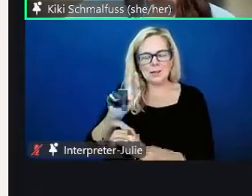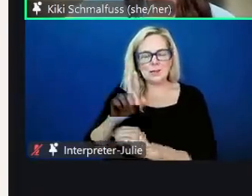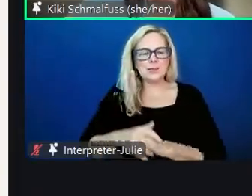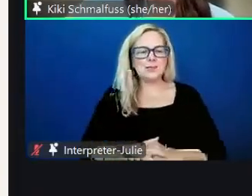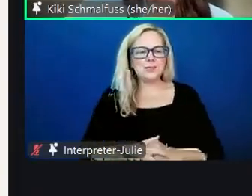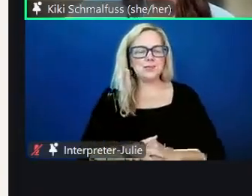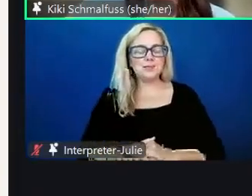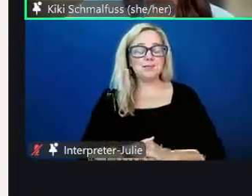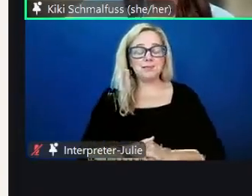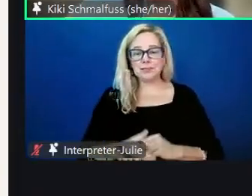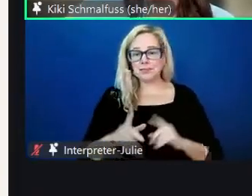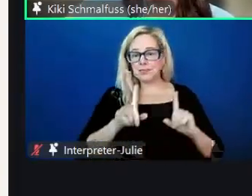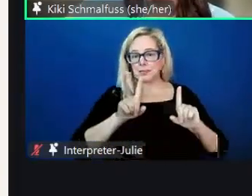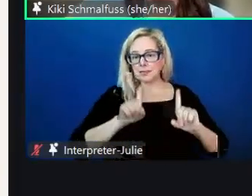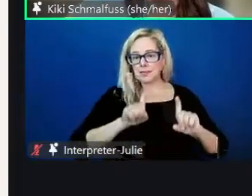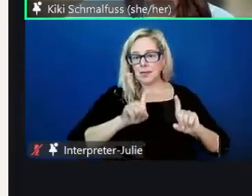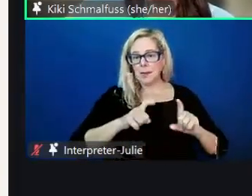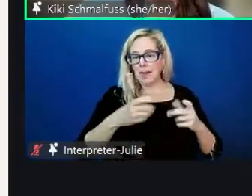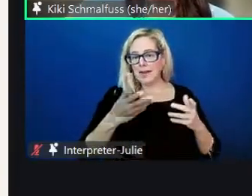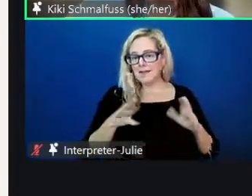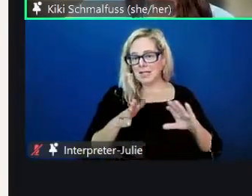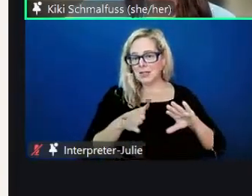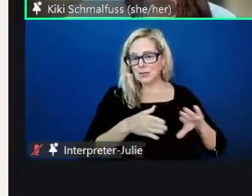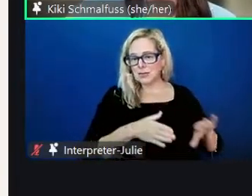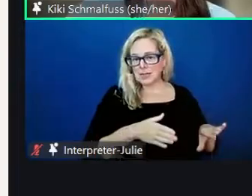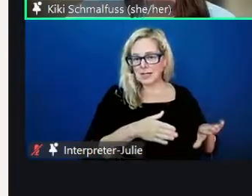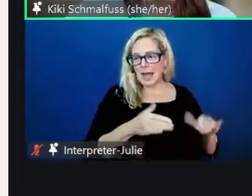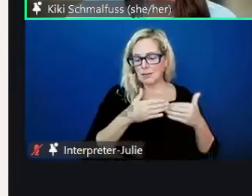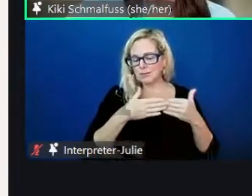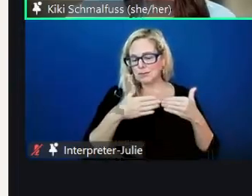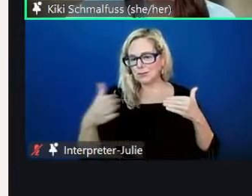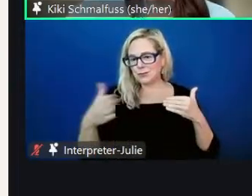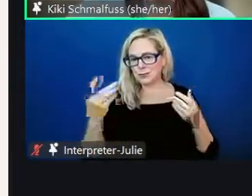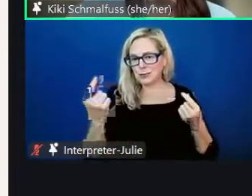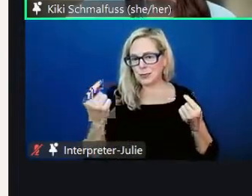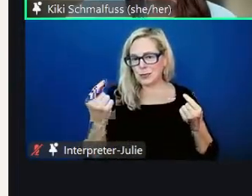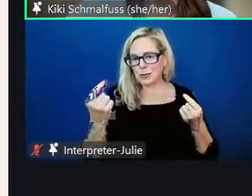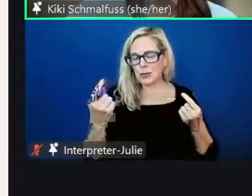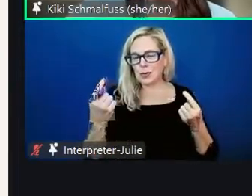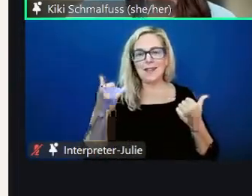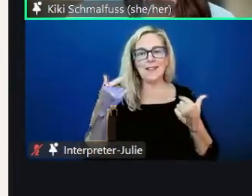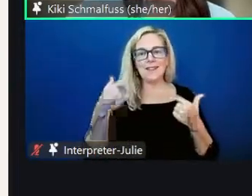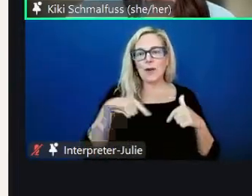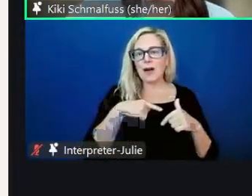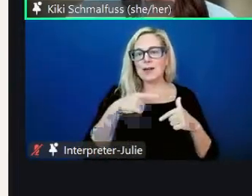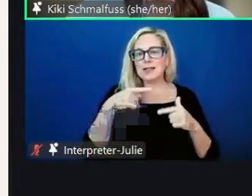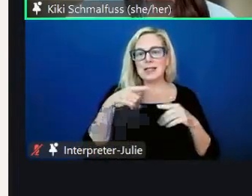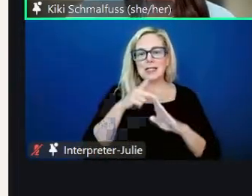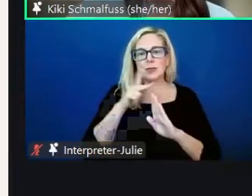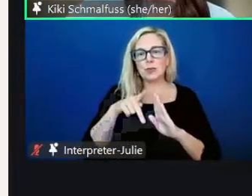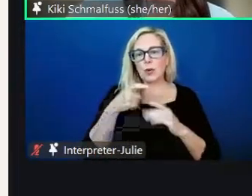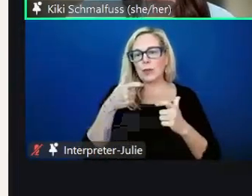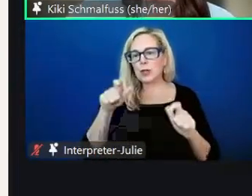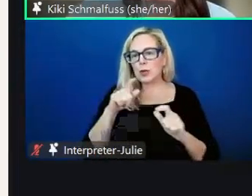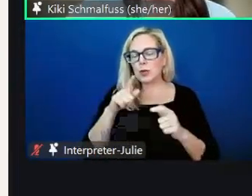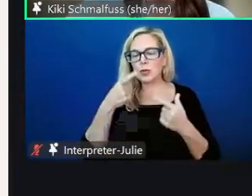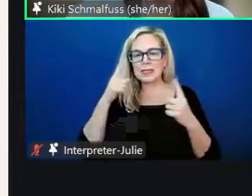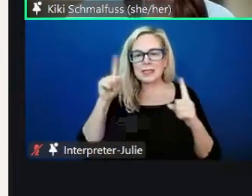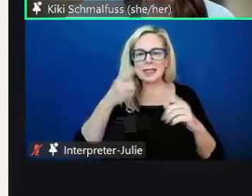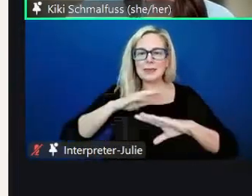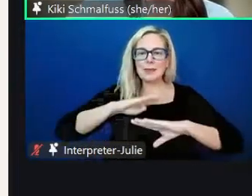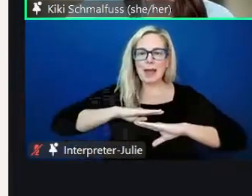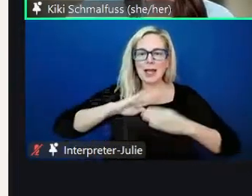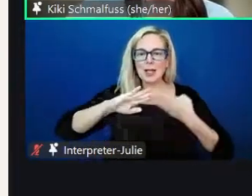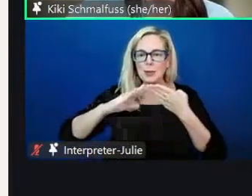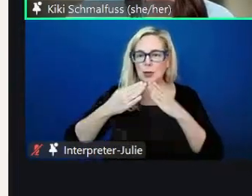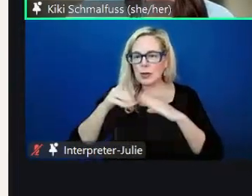year, next steps and future directions. For us, the program was a huge success. It met community needs. It met our